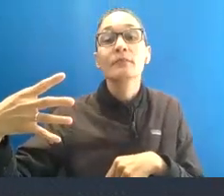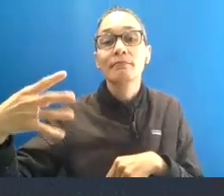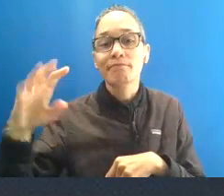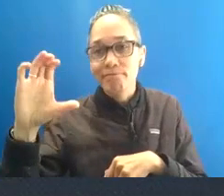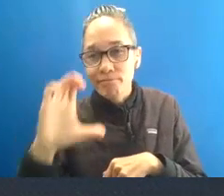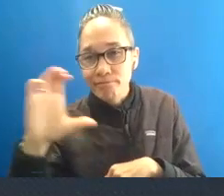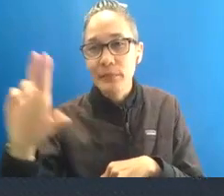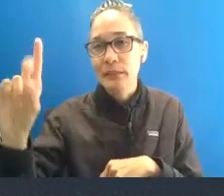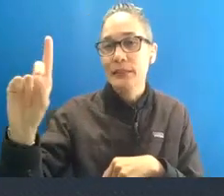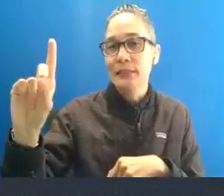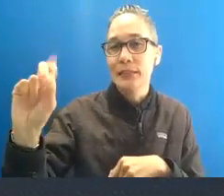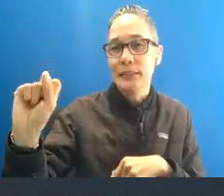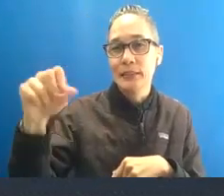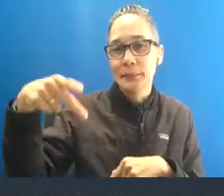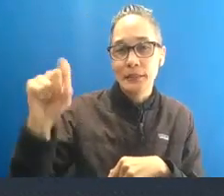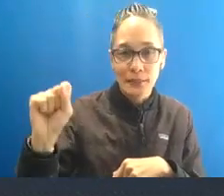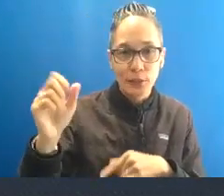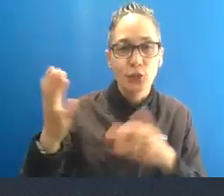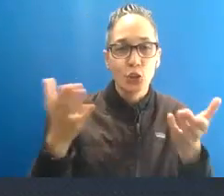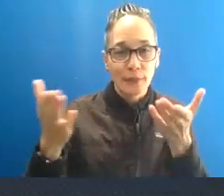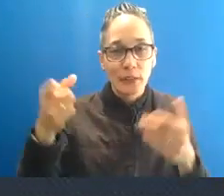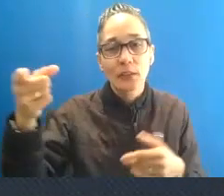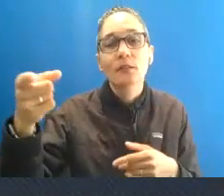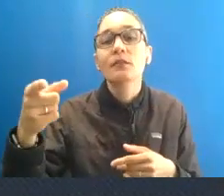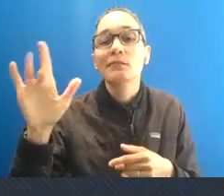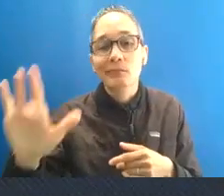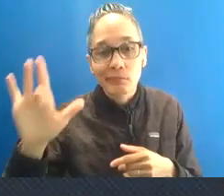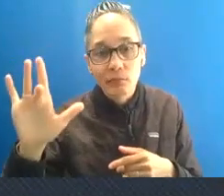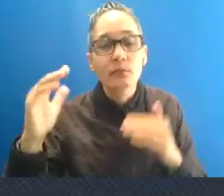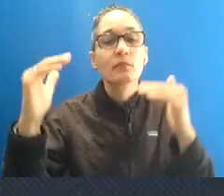look for Disabled Students Program and Services and select that.